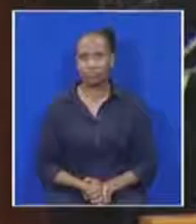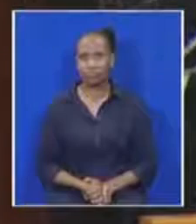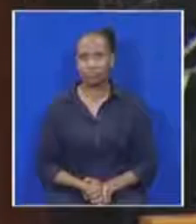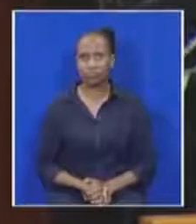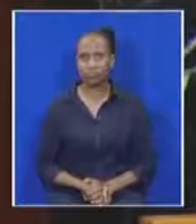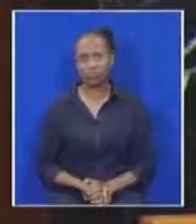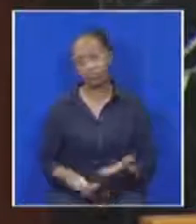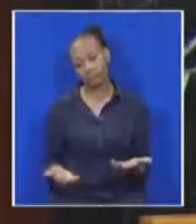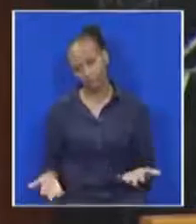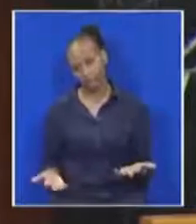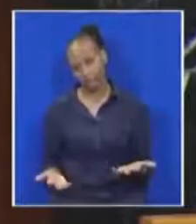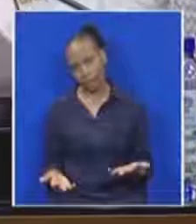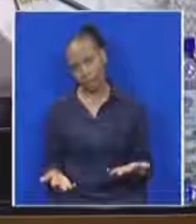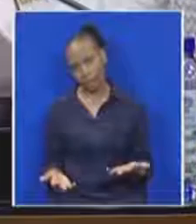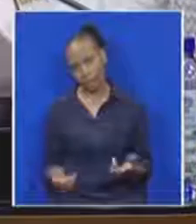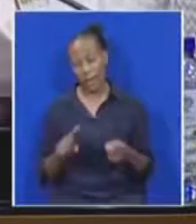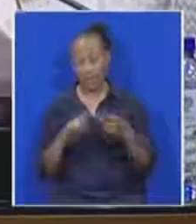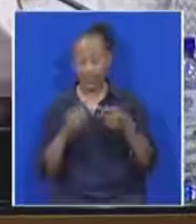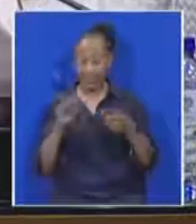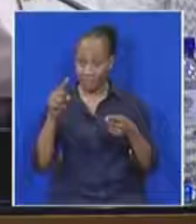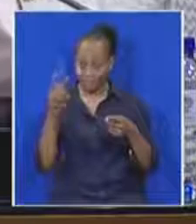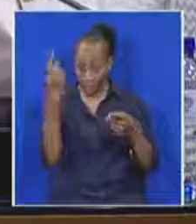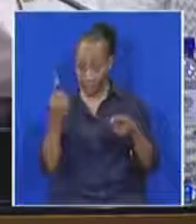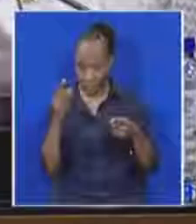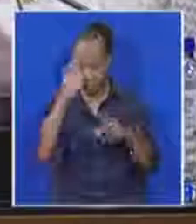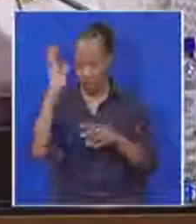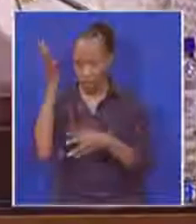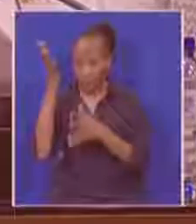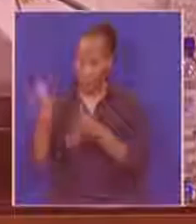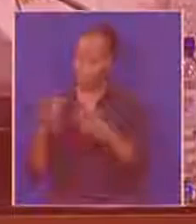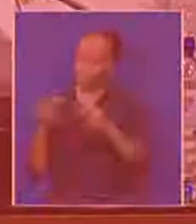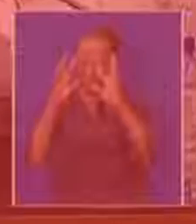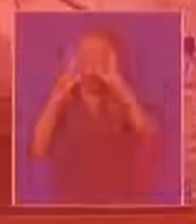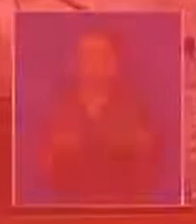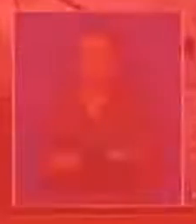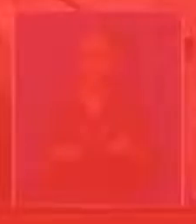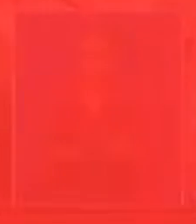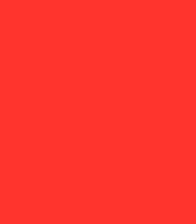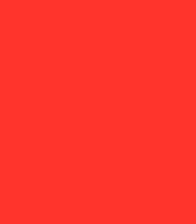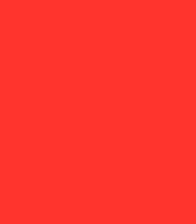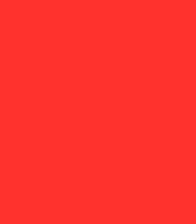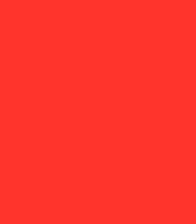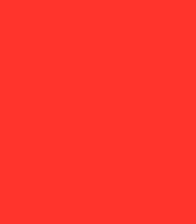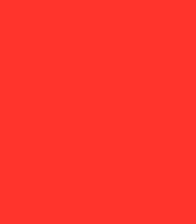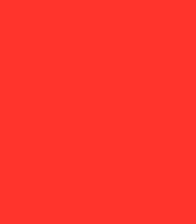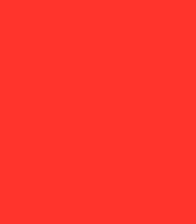The speaker has ruled on that first point. He has Your not second ruled, point sir, is not a point of order.